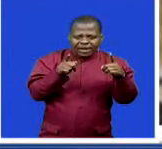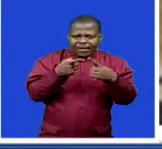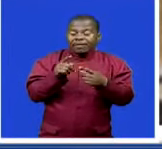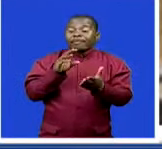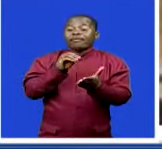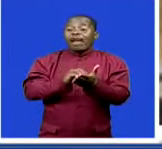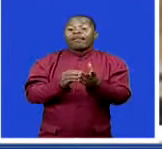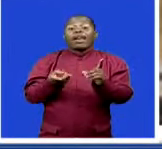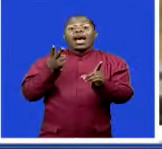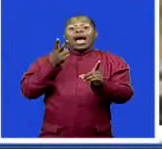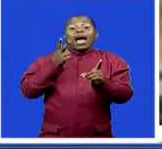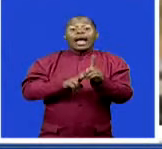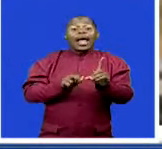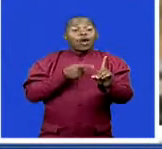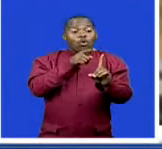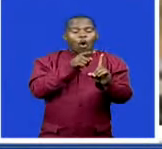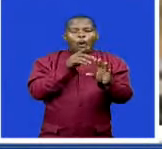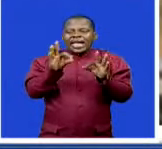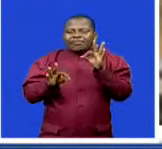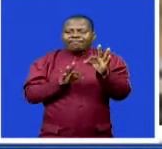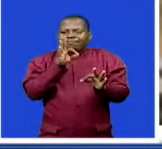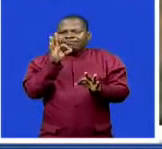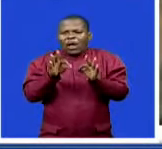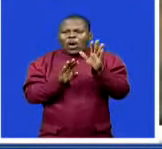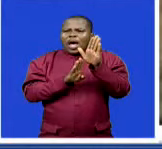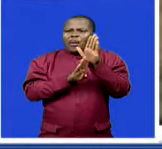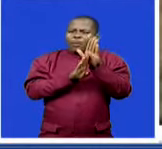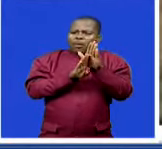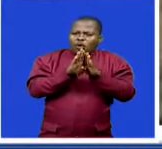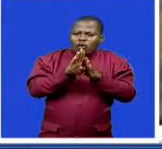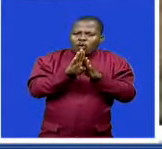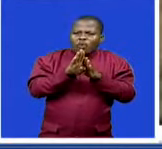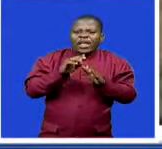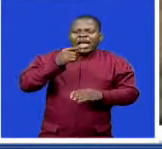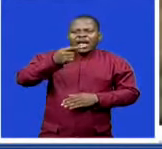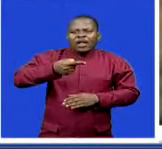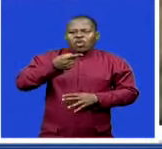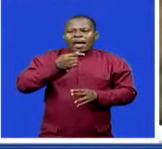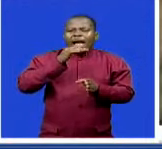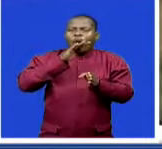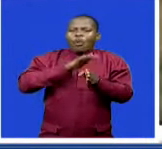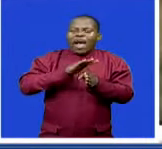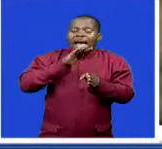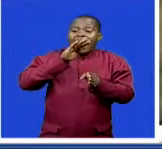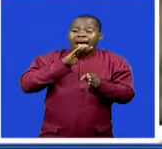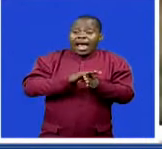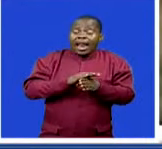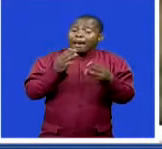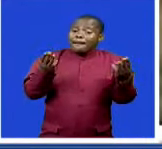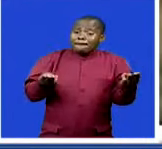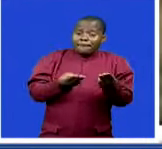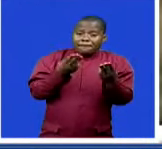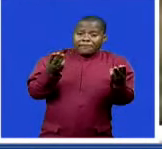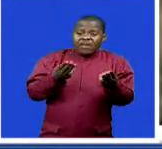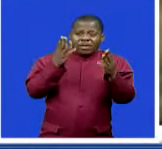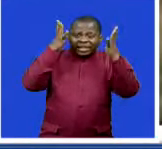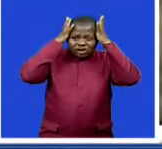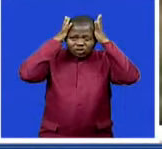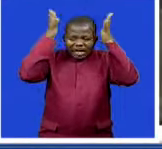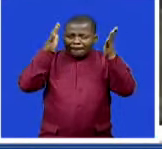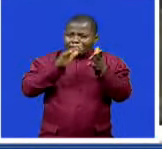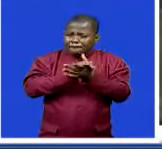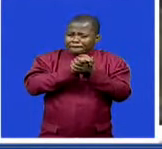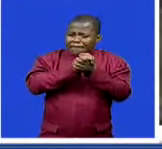spokesperson emphasizes that for development to be truly successful and sustainable, the people of Eswatini need to be